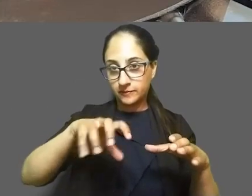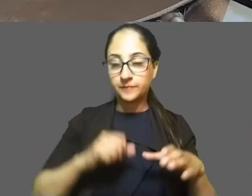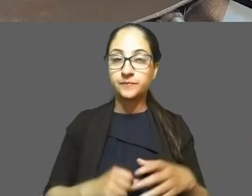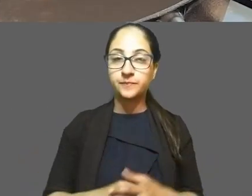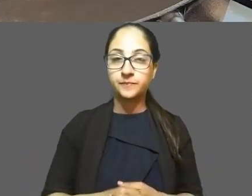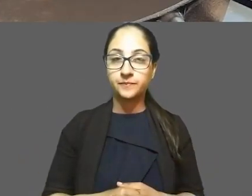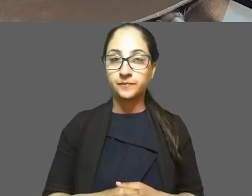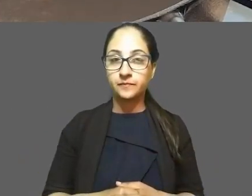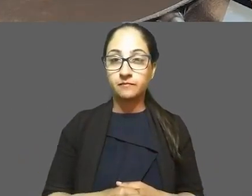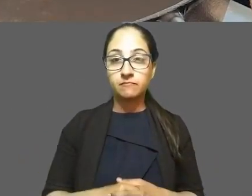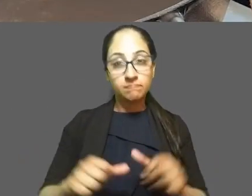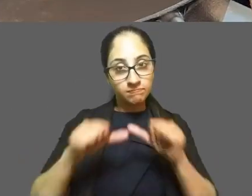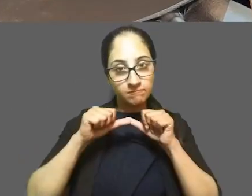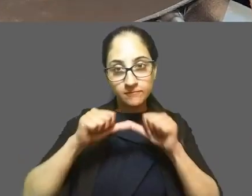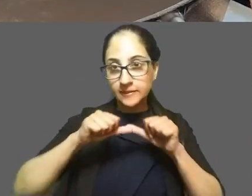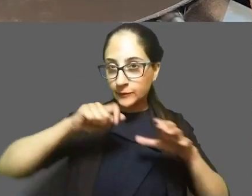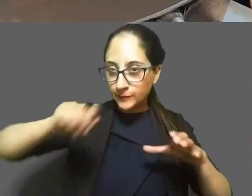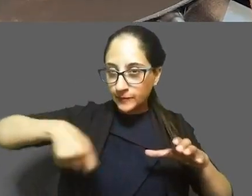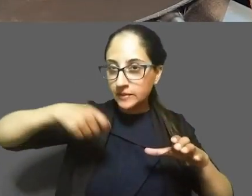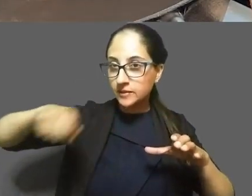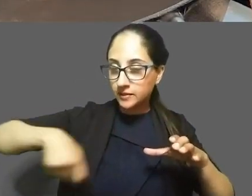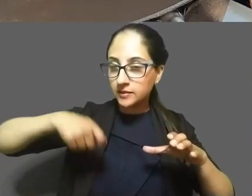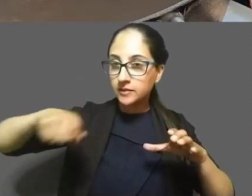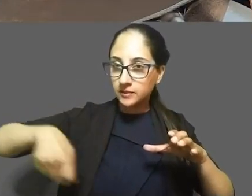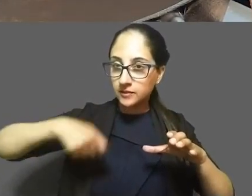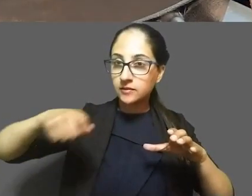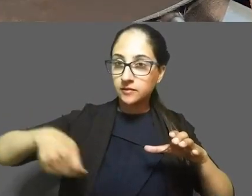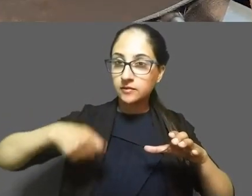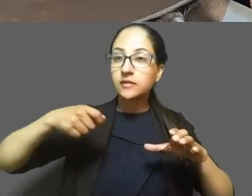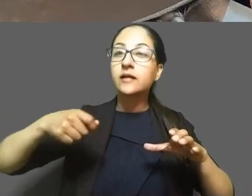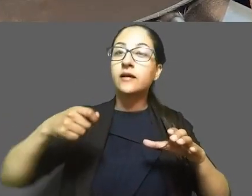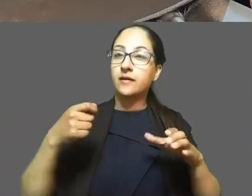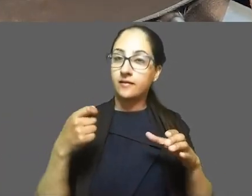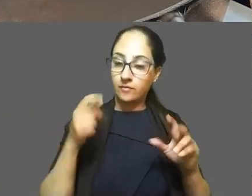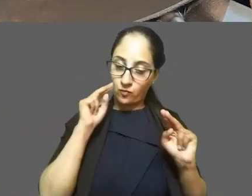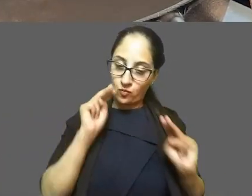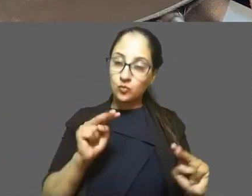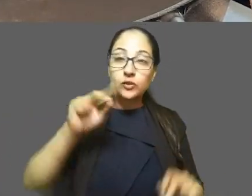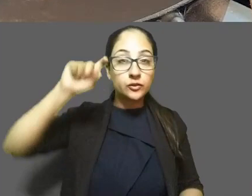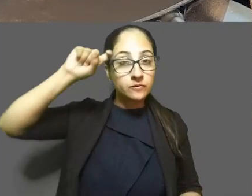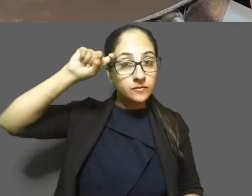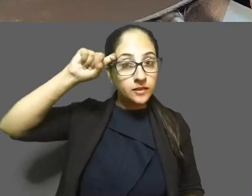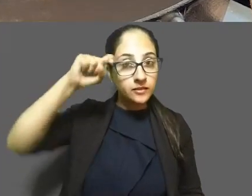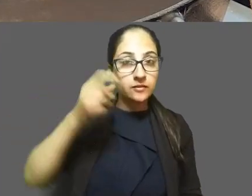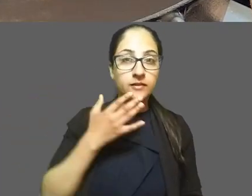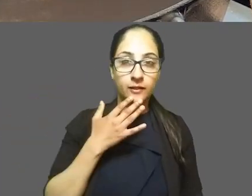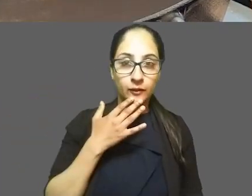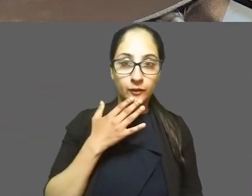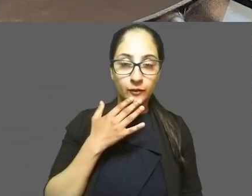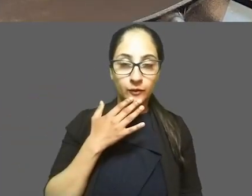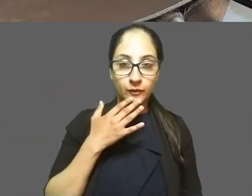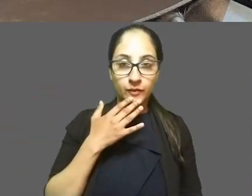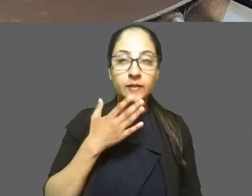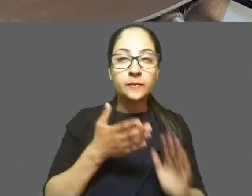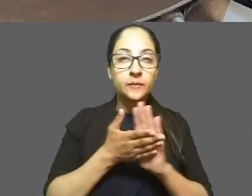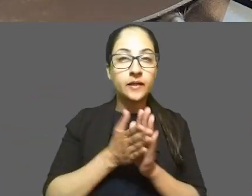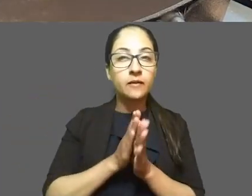And we want to continue cooking it until now the onions get a little bit of color.